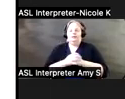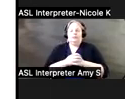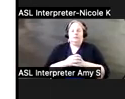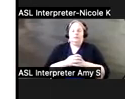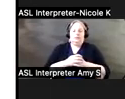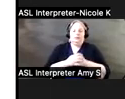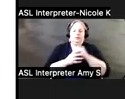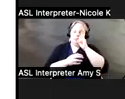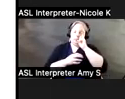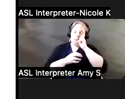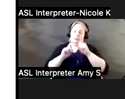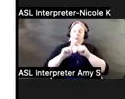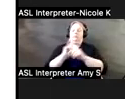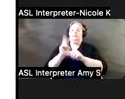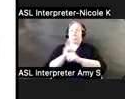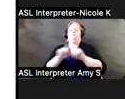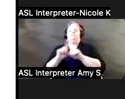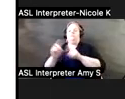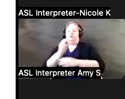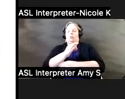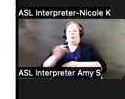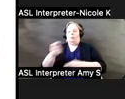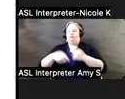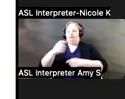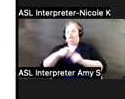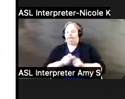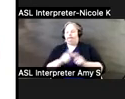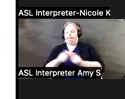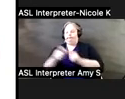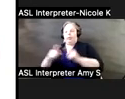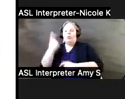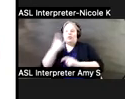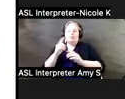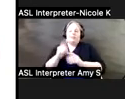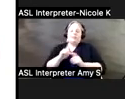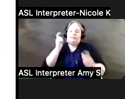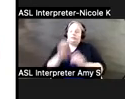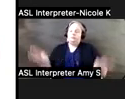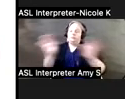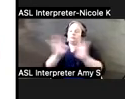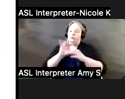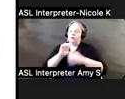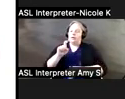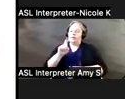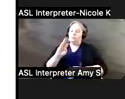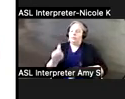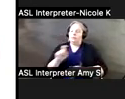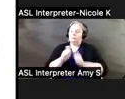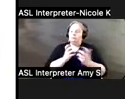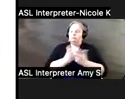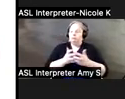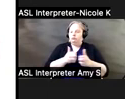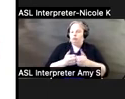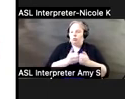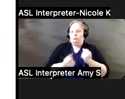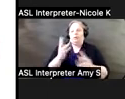access buttons for the different buttons on the controller. One big caveat, I think, for the Xbox Adaptive Controller that a lot of people I